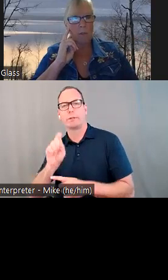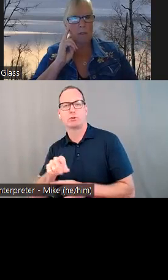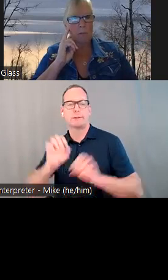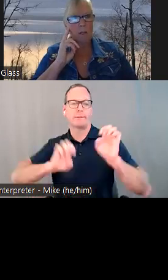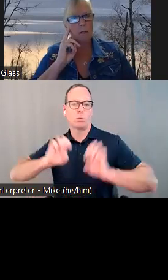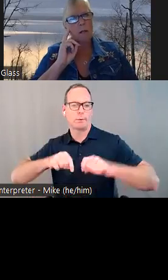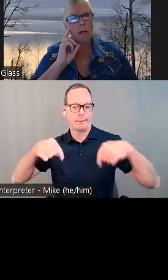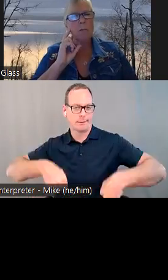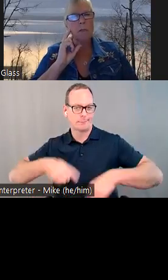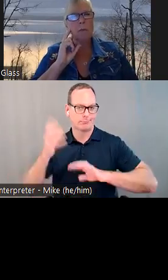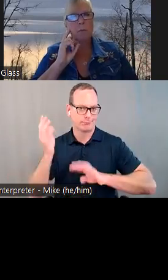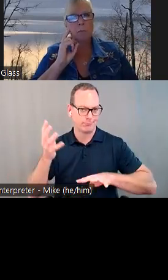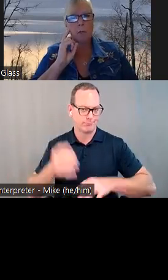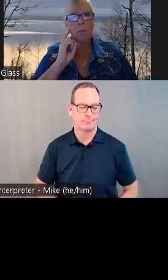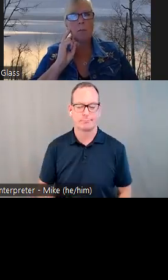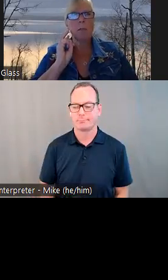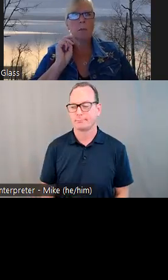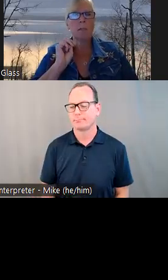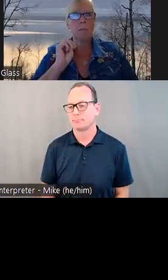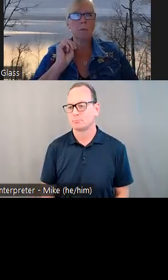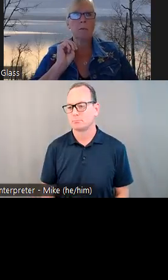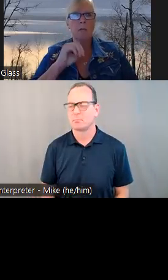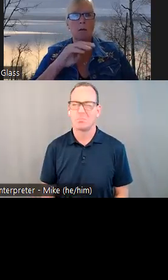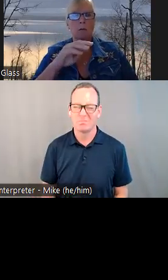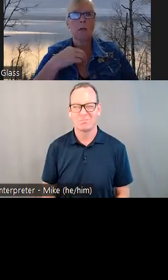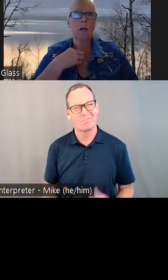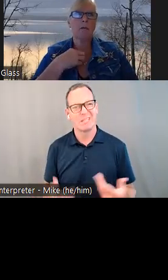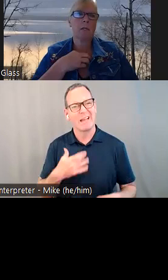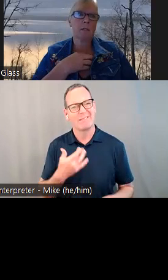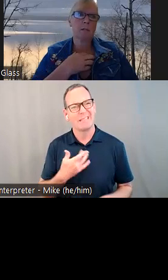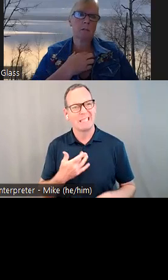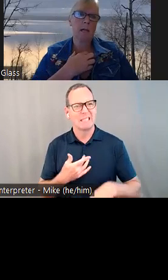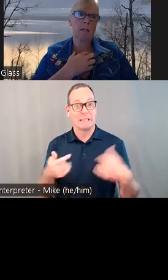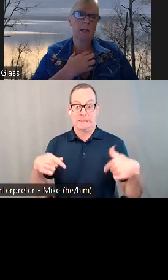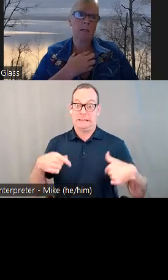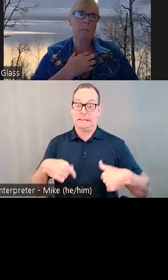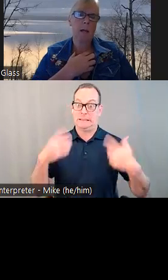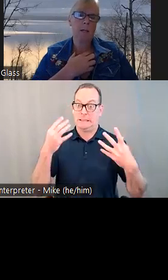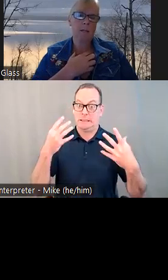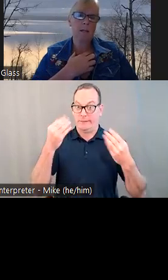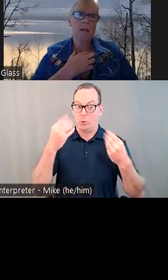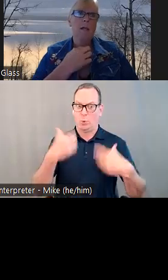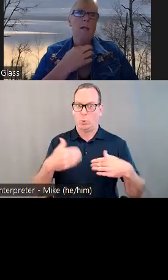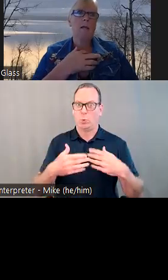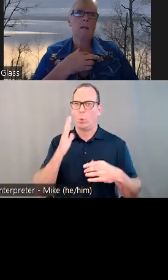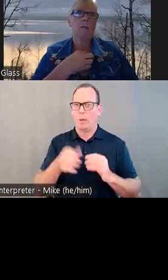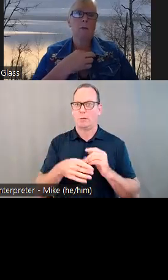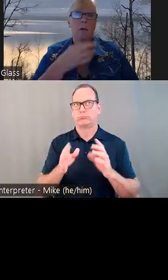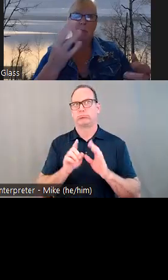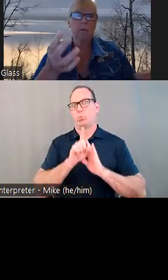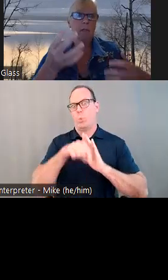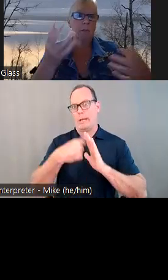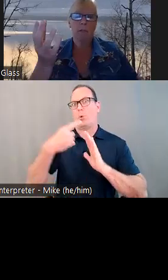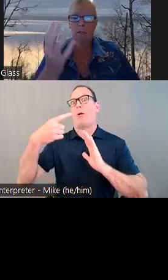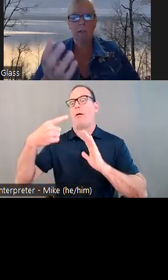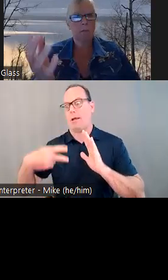the webinar as well. I have a feeling we probably will take most of the hour and a half that is allocated, but if you have to